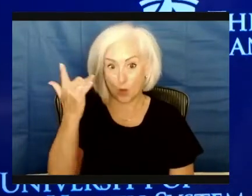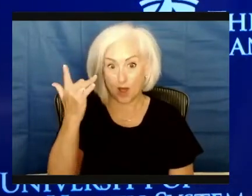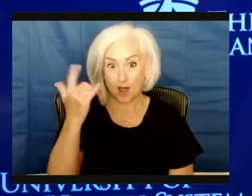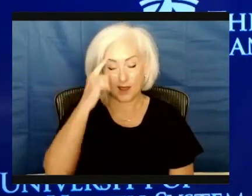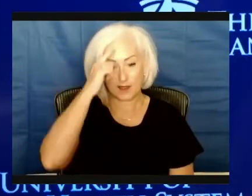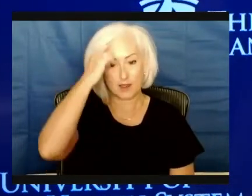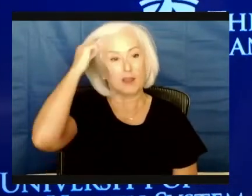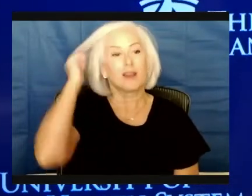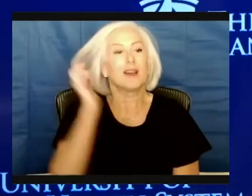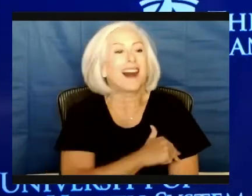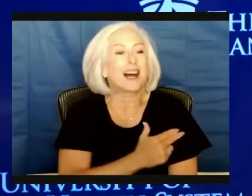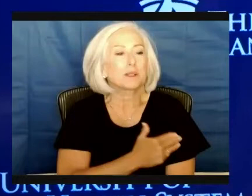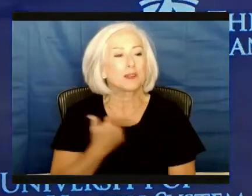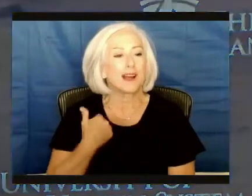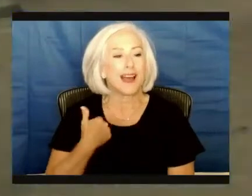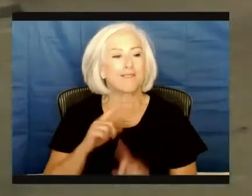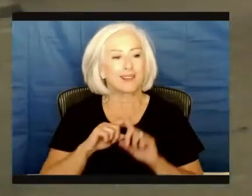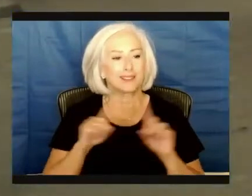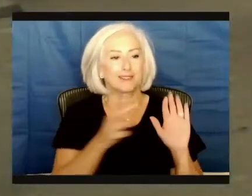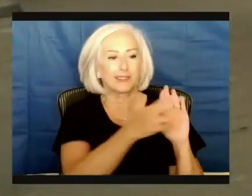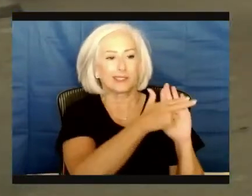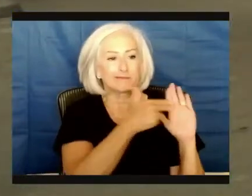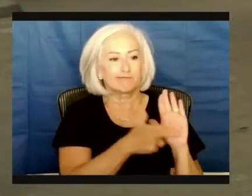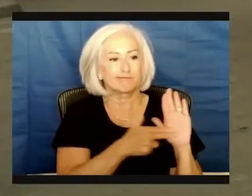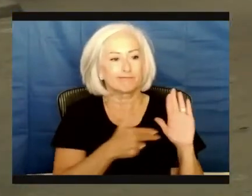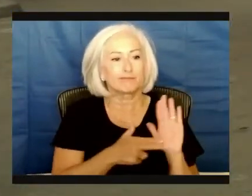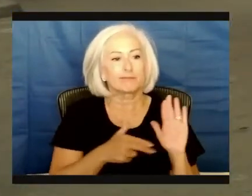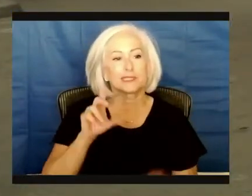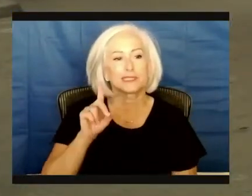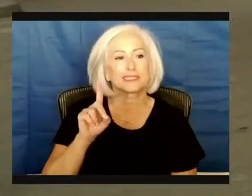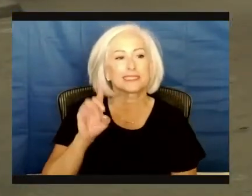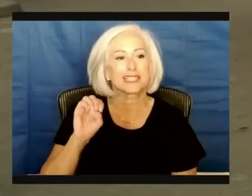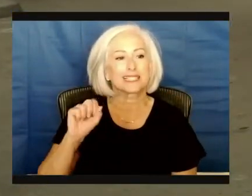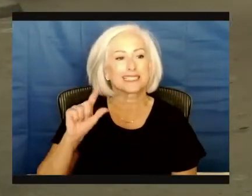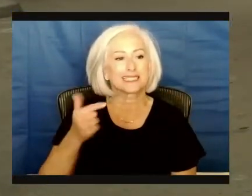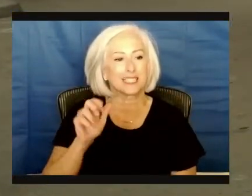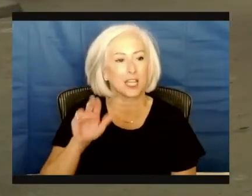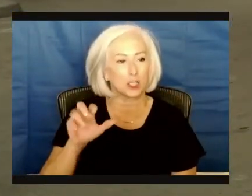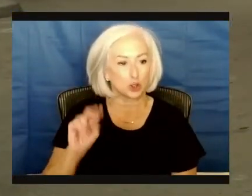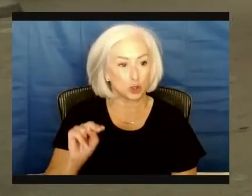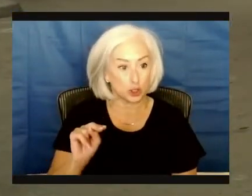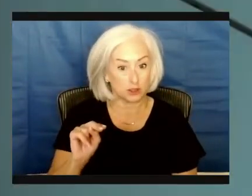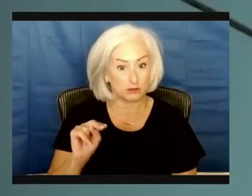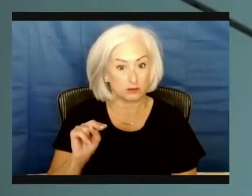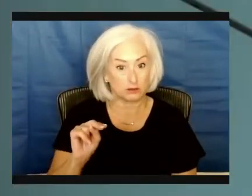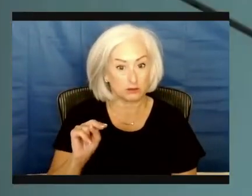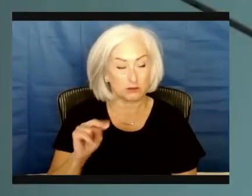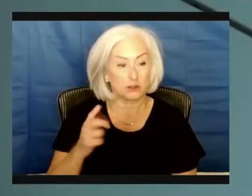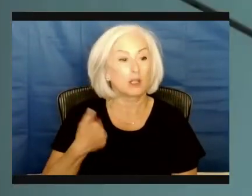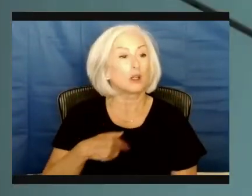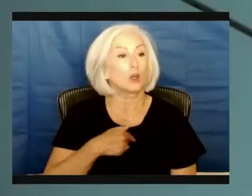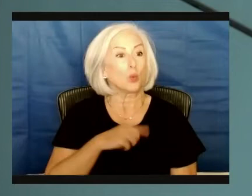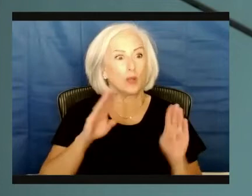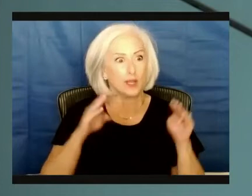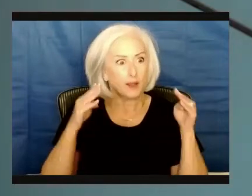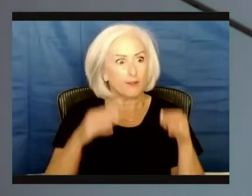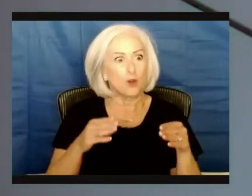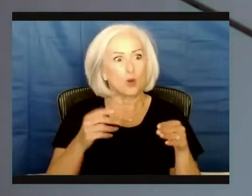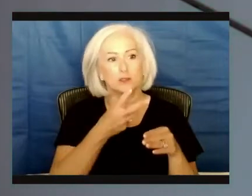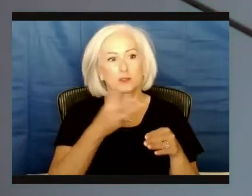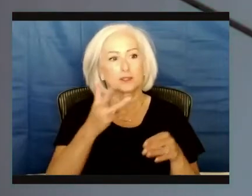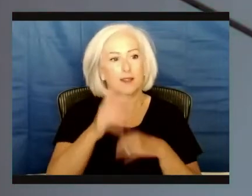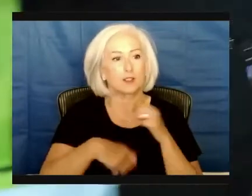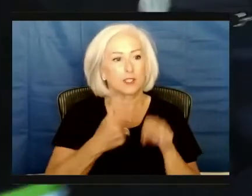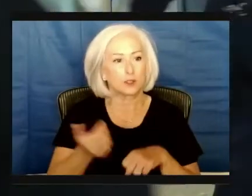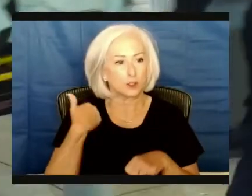there. But we focused a number of years ago to be ready for a mass casualty event and